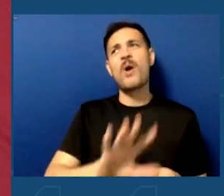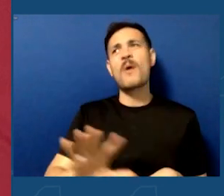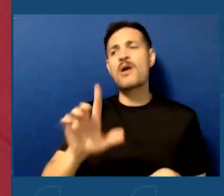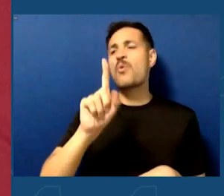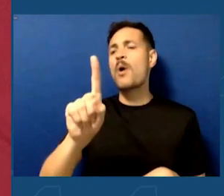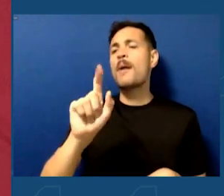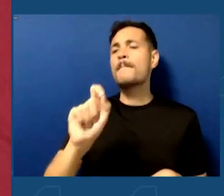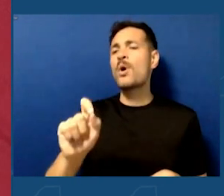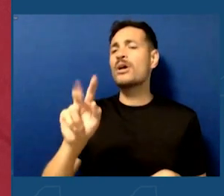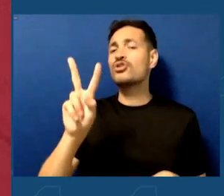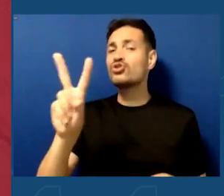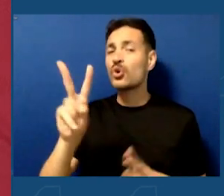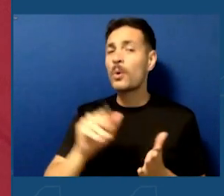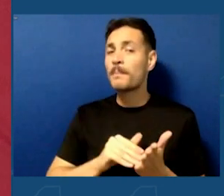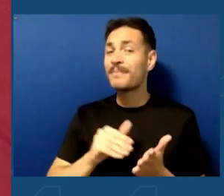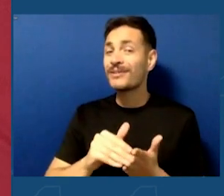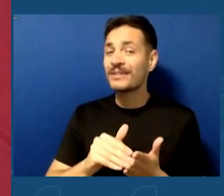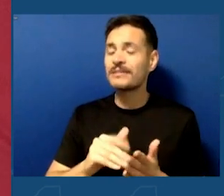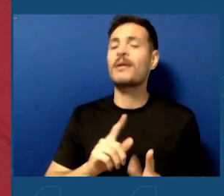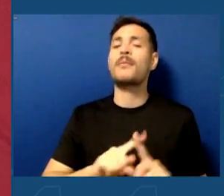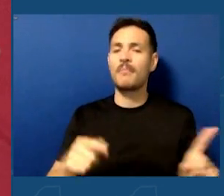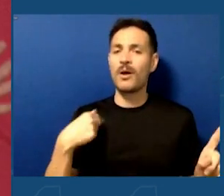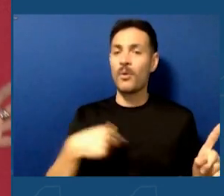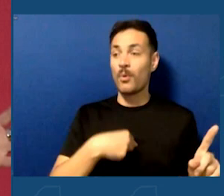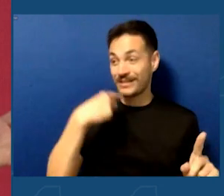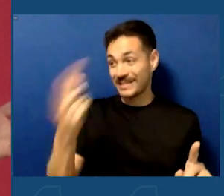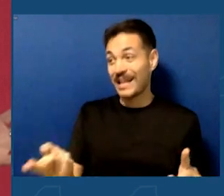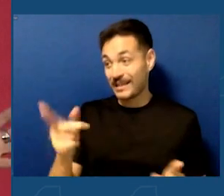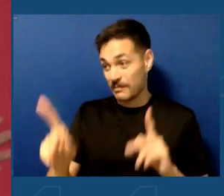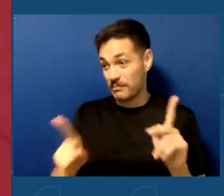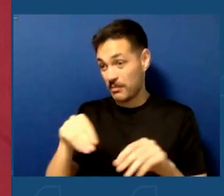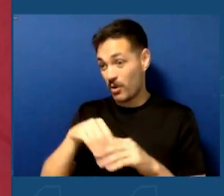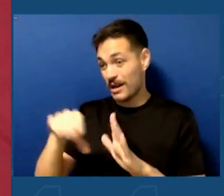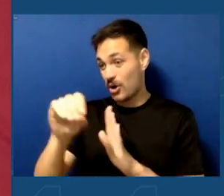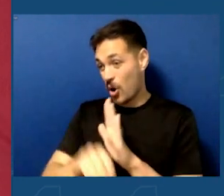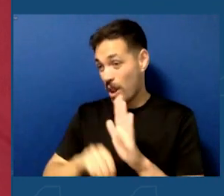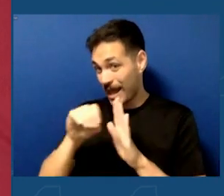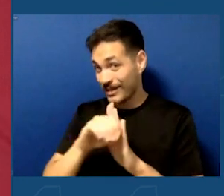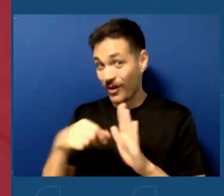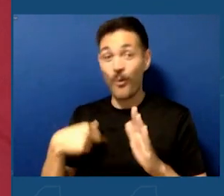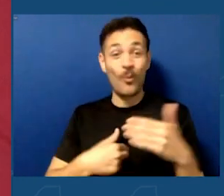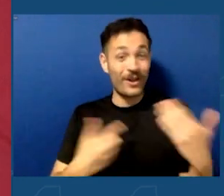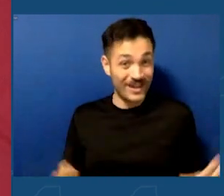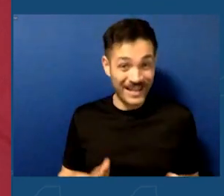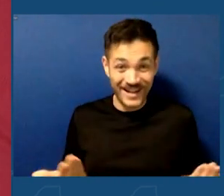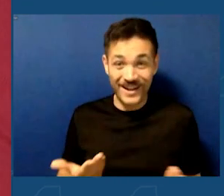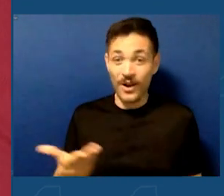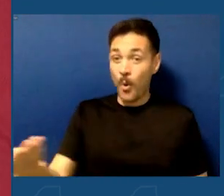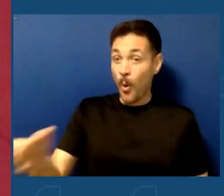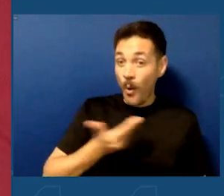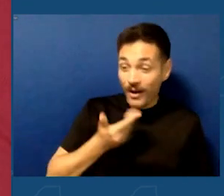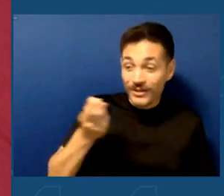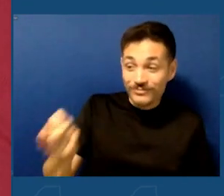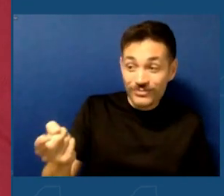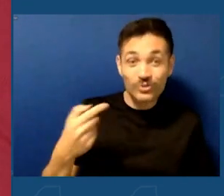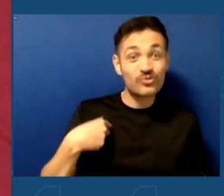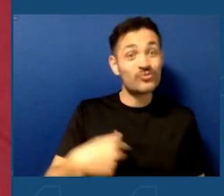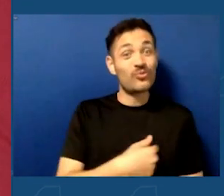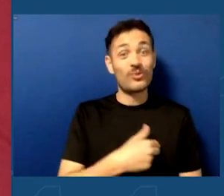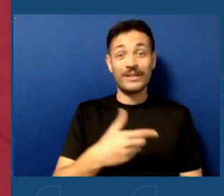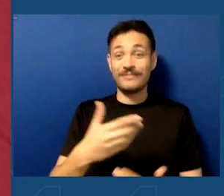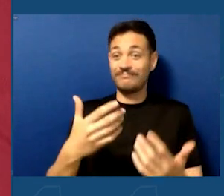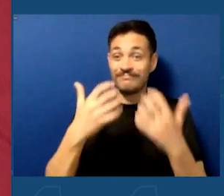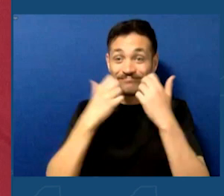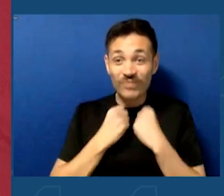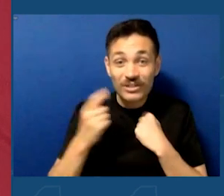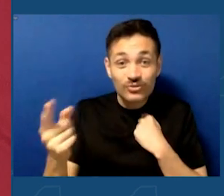telling the Puerto Rican community in Orlando, we are here, we welcome you, we embrace you, because we treat you